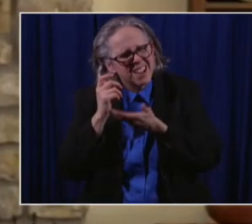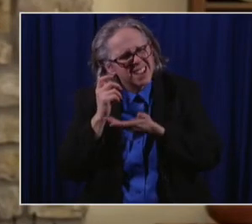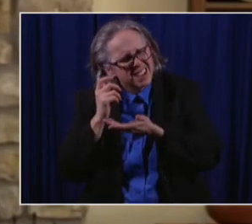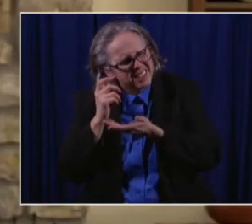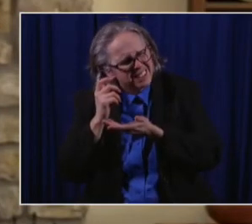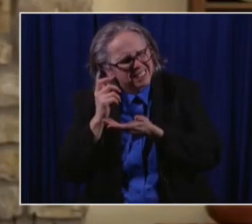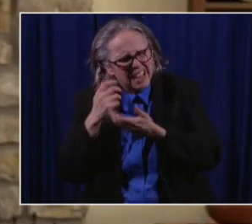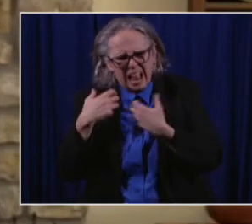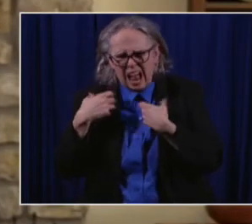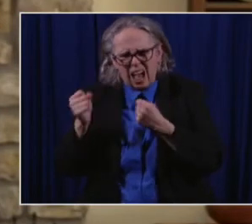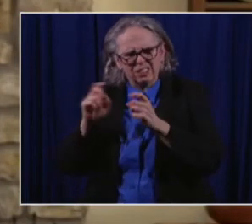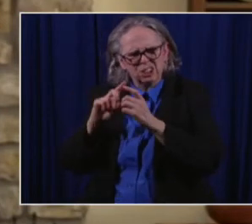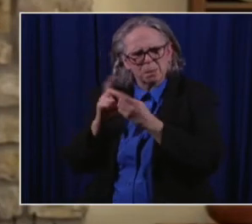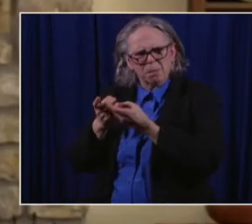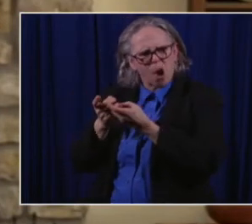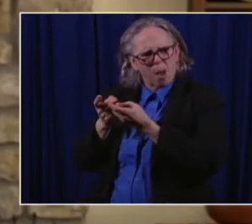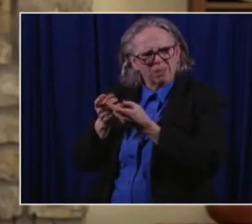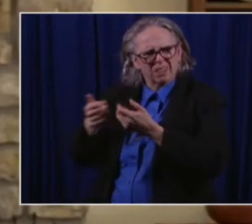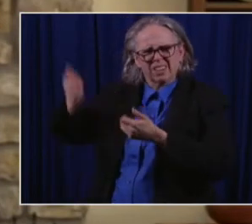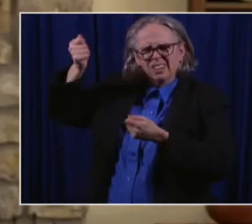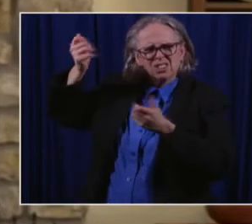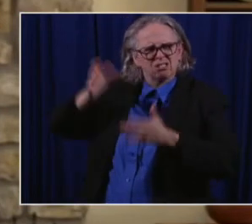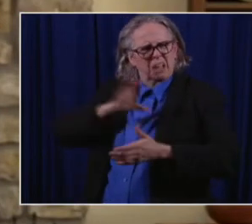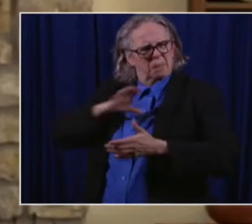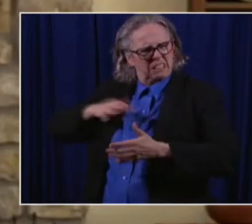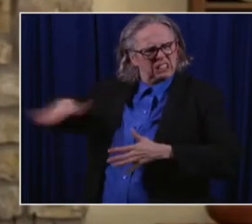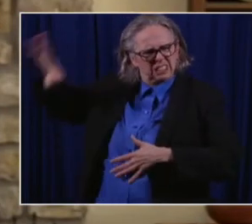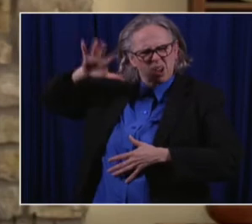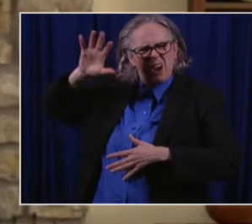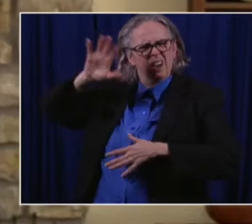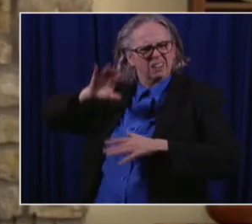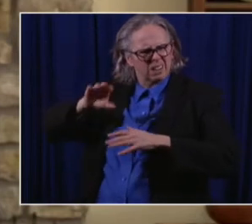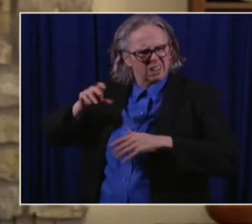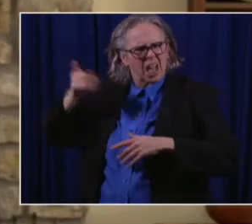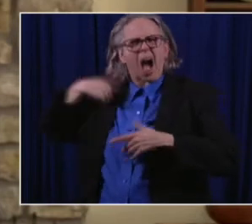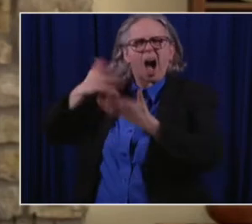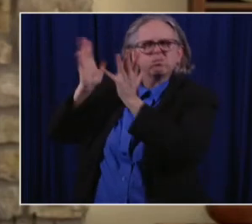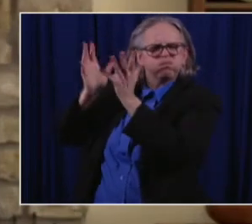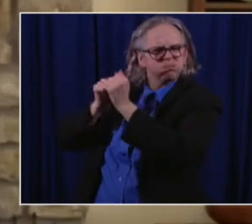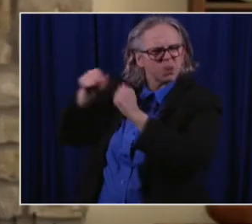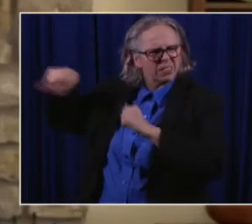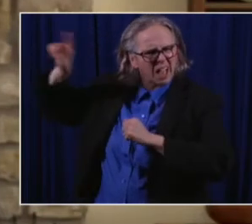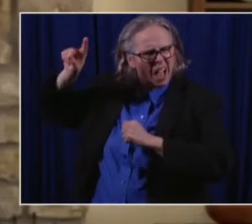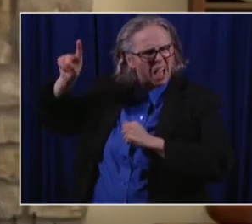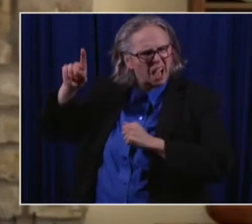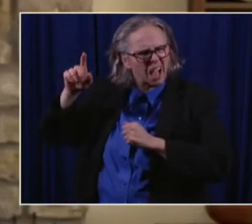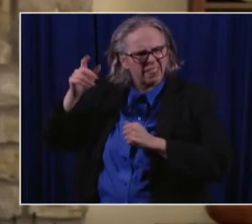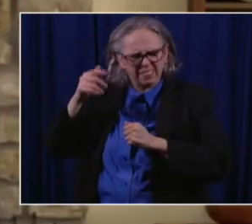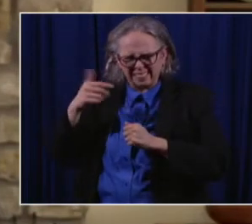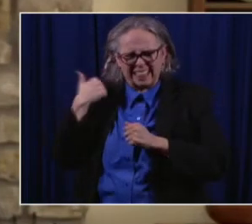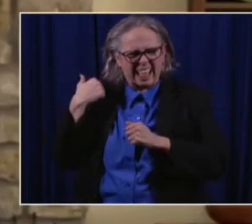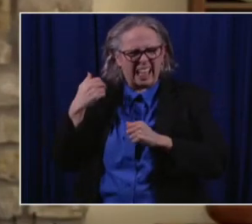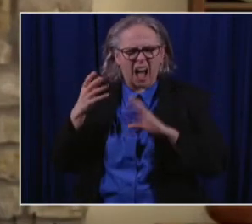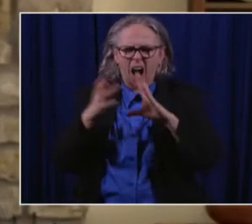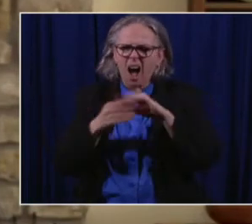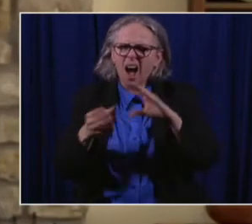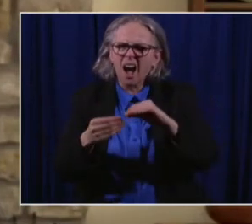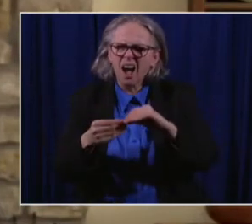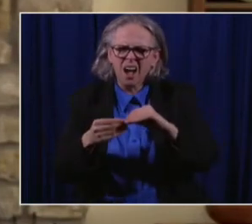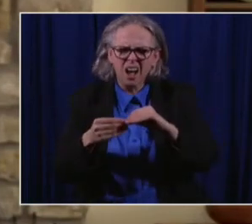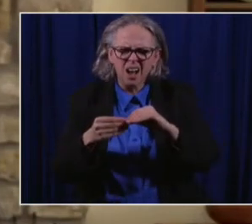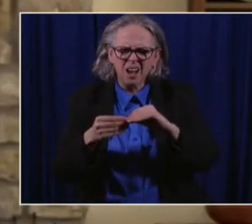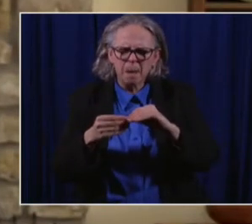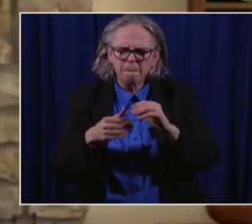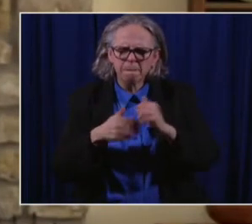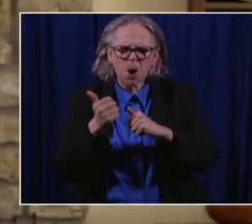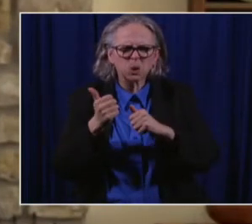commissioners all over the state, who I talk to every Monday morning, tell me they think that's the toughest thing,